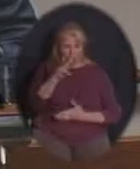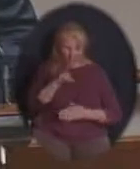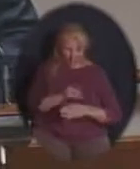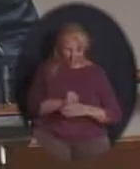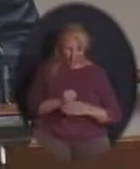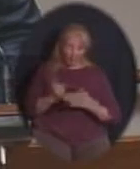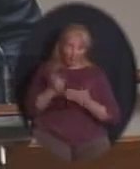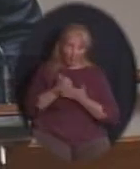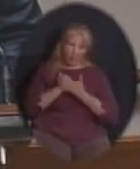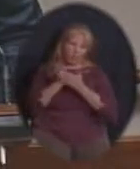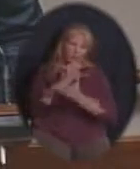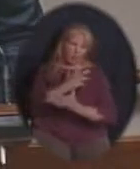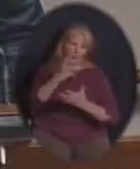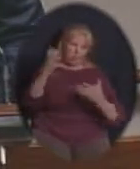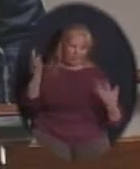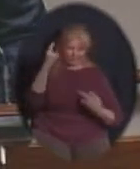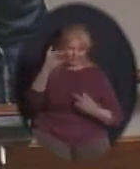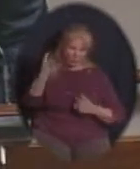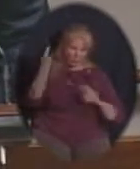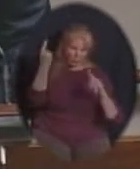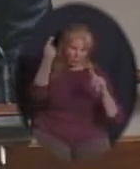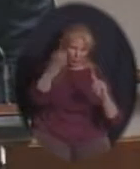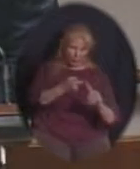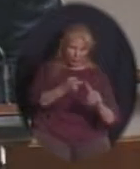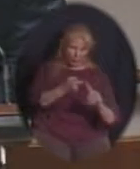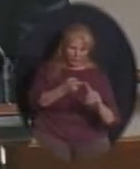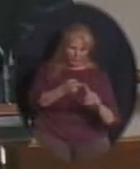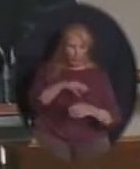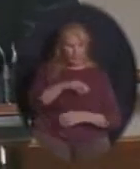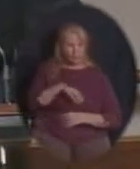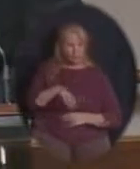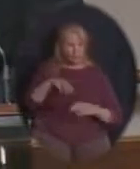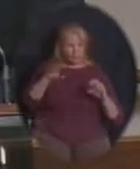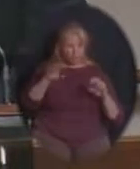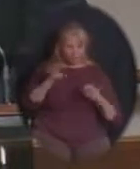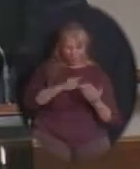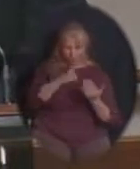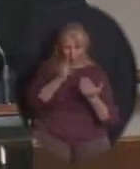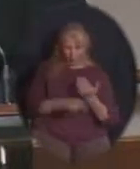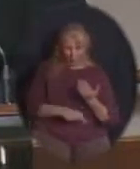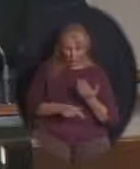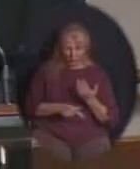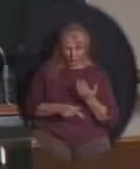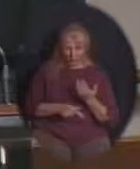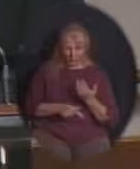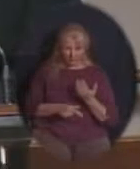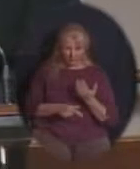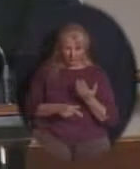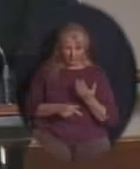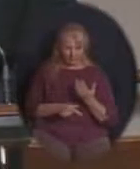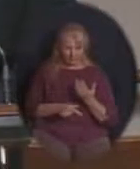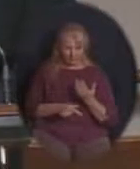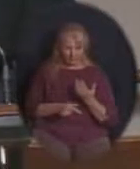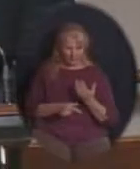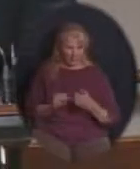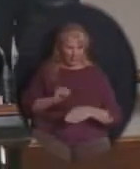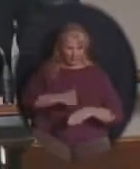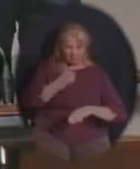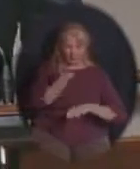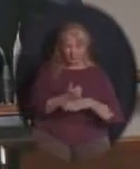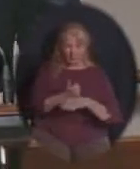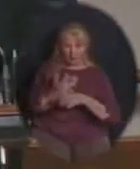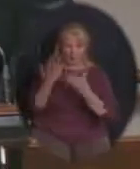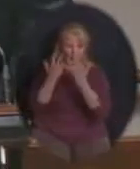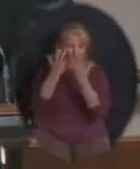that goal. Olathe Reads has forged a valuable partnership between the city of Olathe, Olathe District Schools,